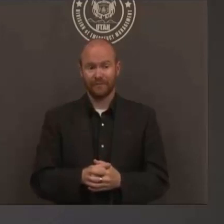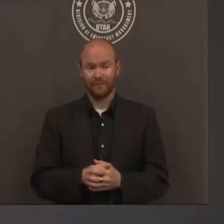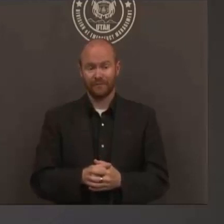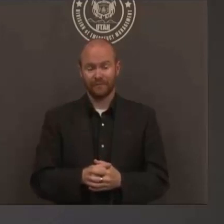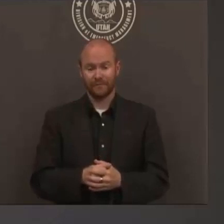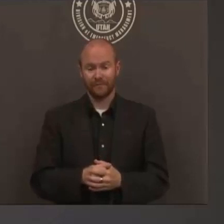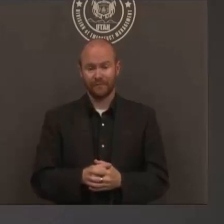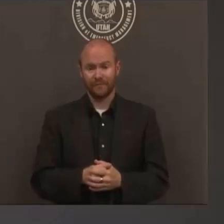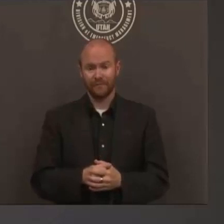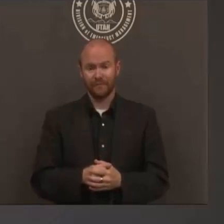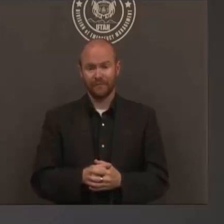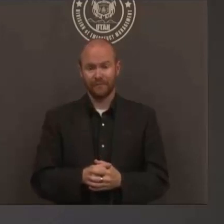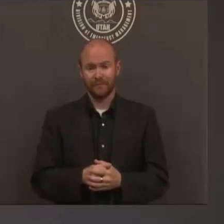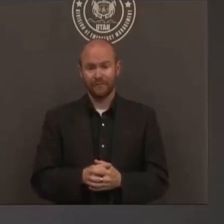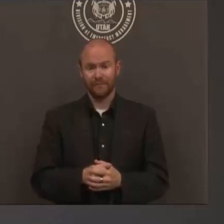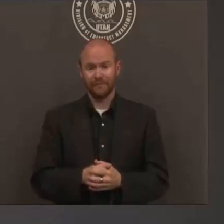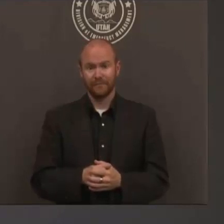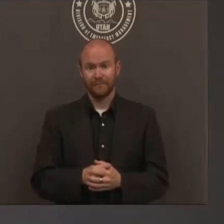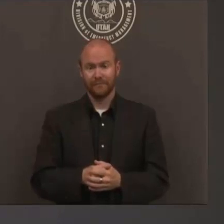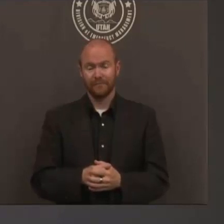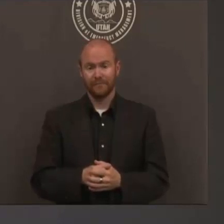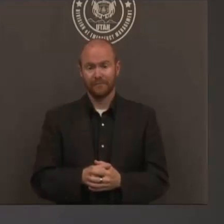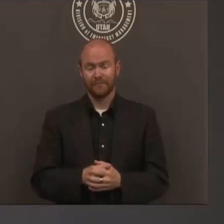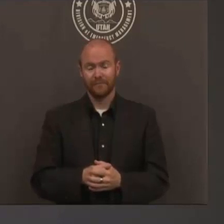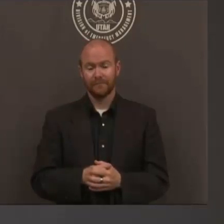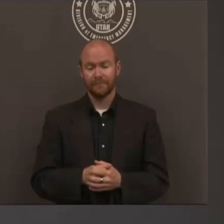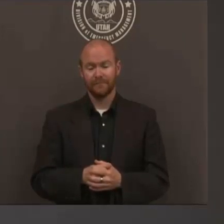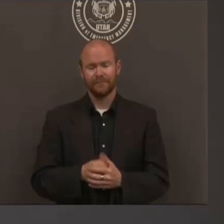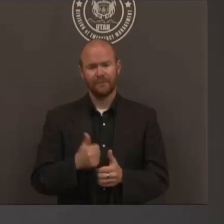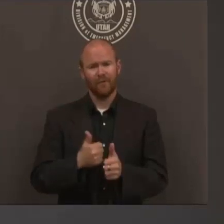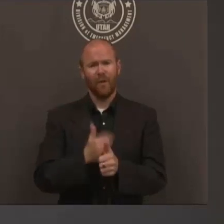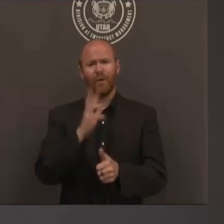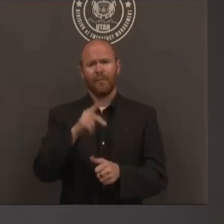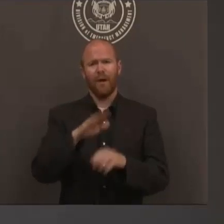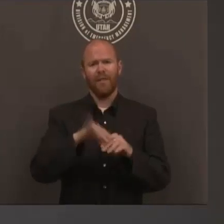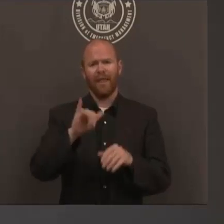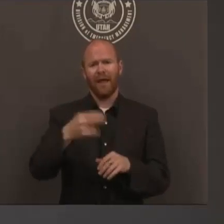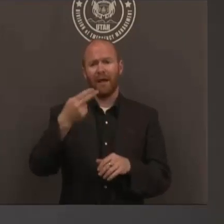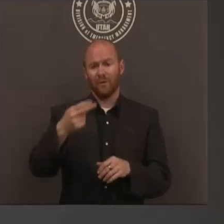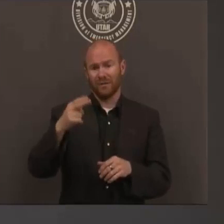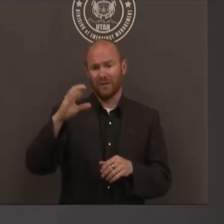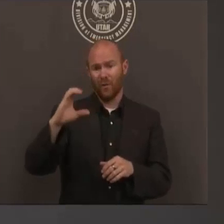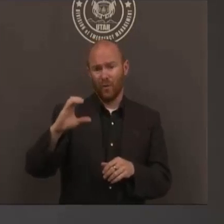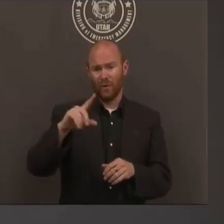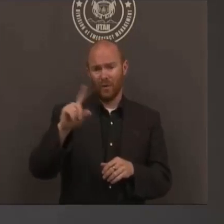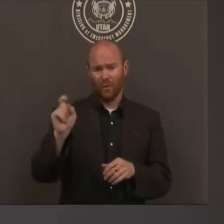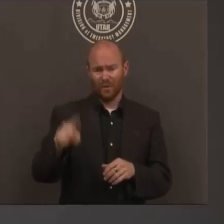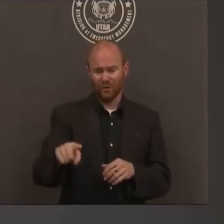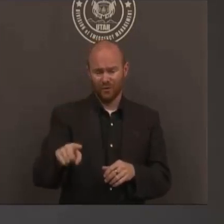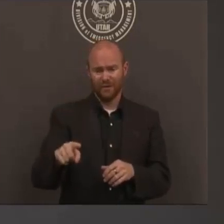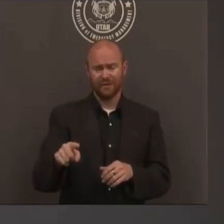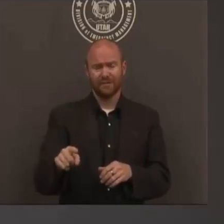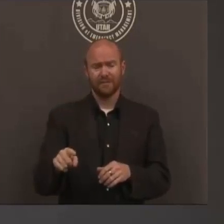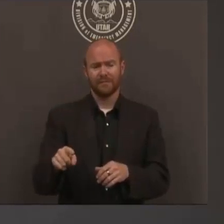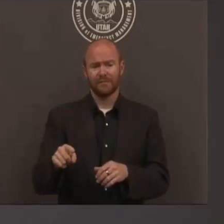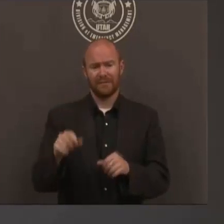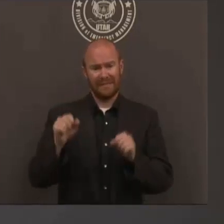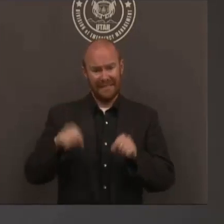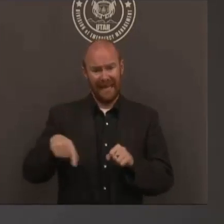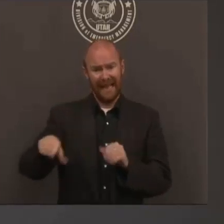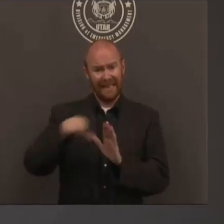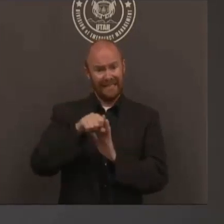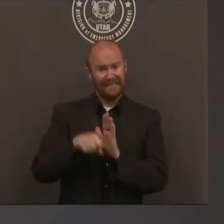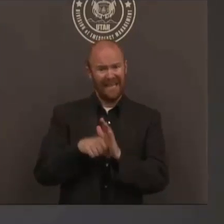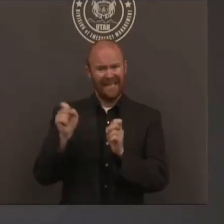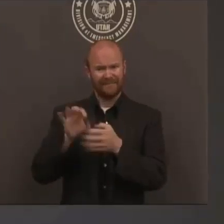Hi, this is Brittany with ABC4 News. Following up on the hydroxychloroquine question, can the state back